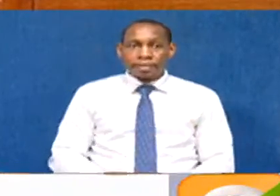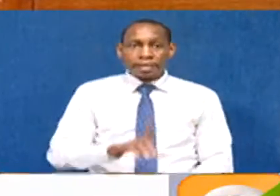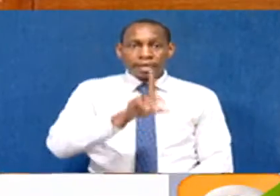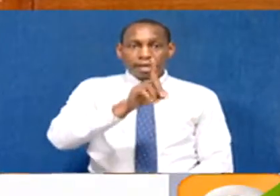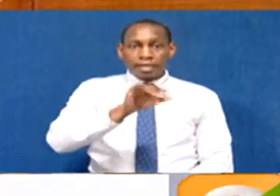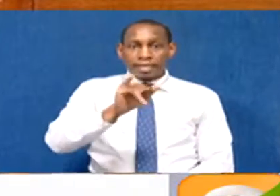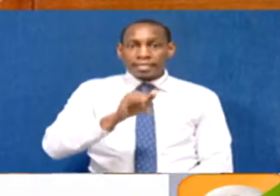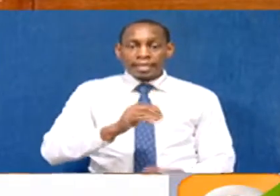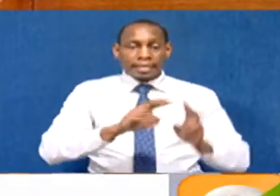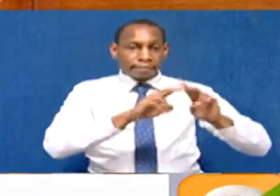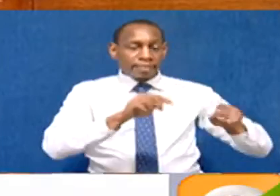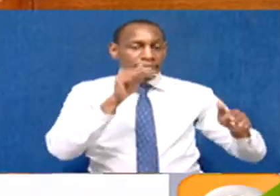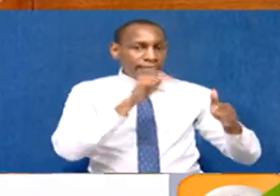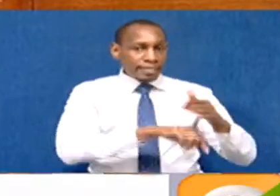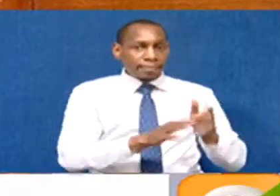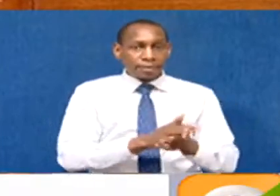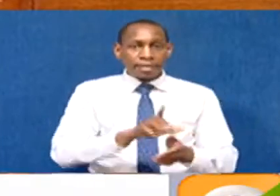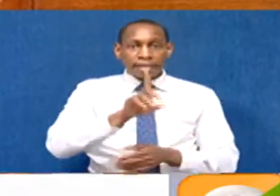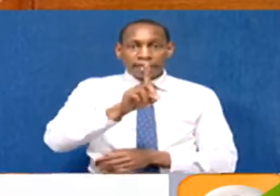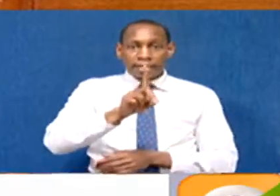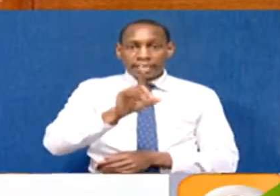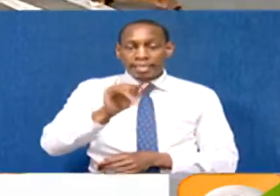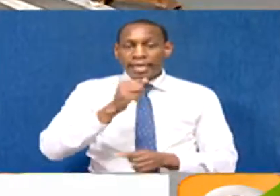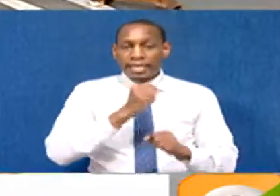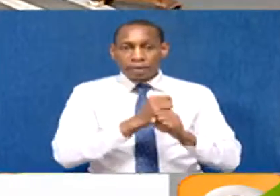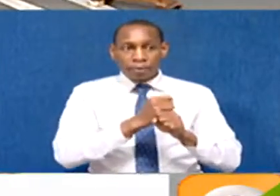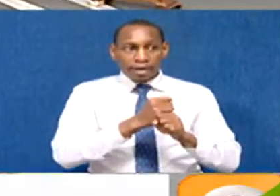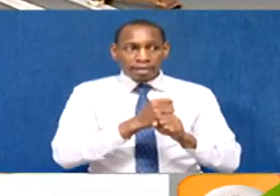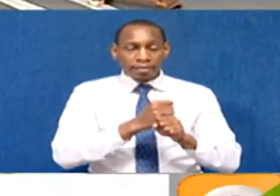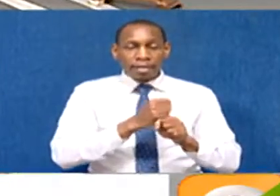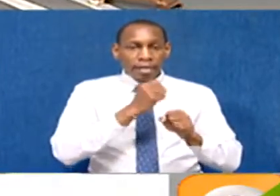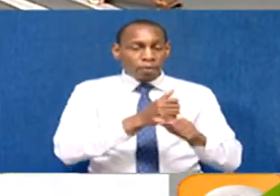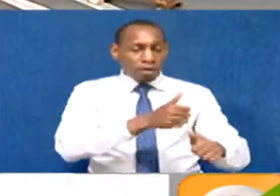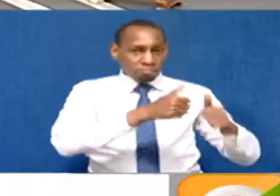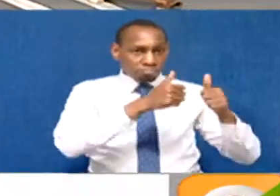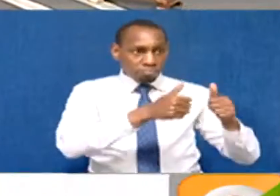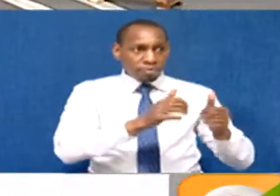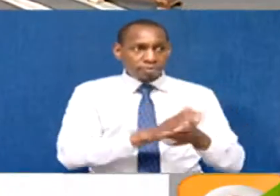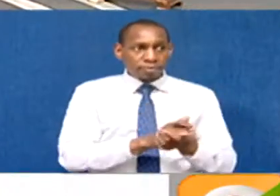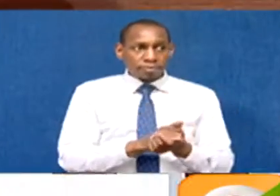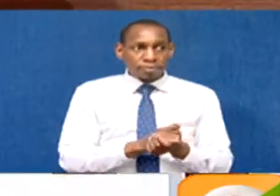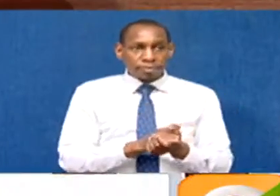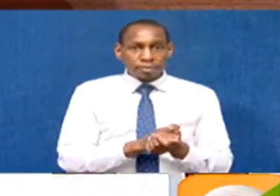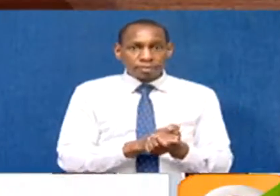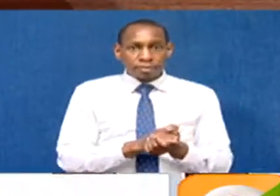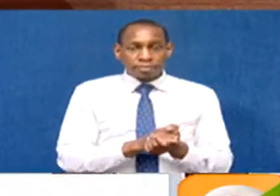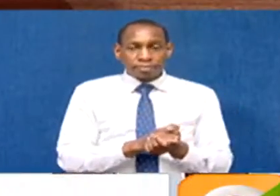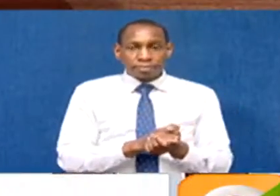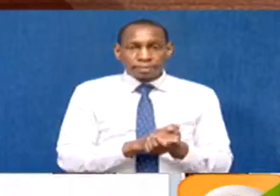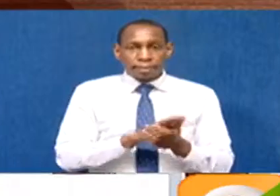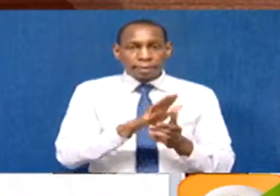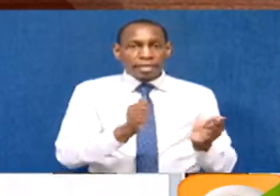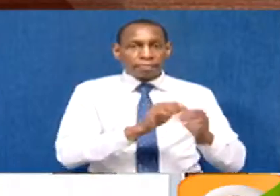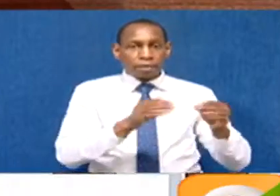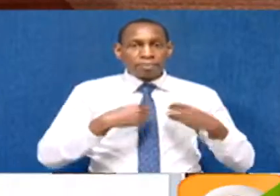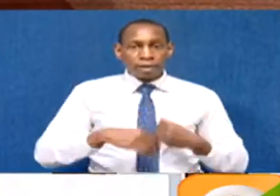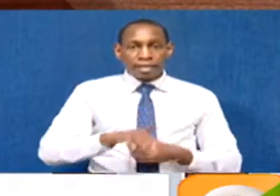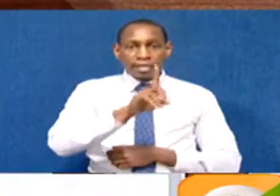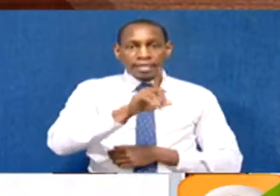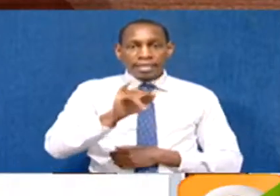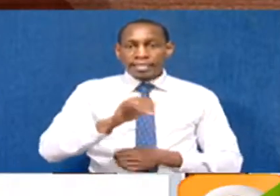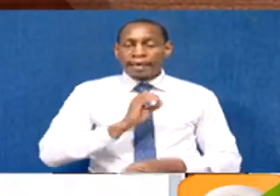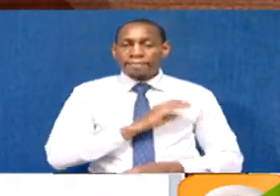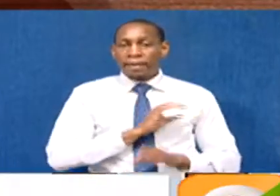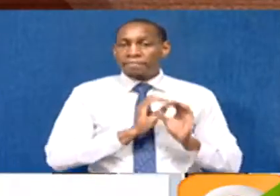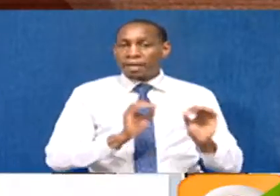DCI is thorough. The DCI does his job. He does it well. And it can't be stomached. The DCI is